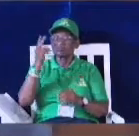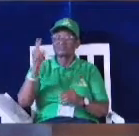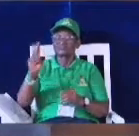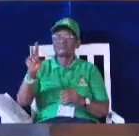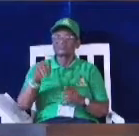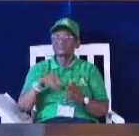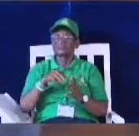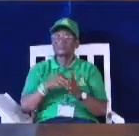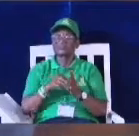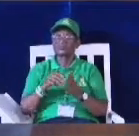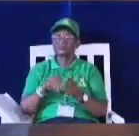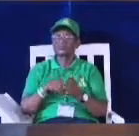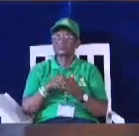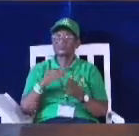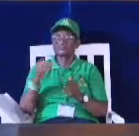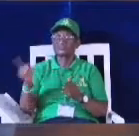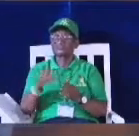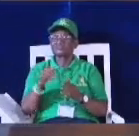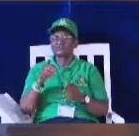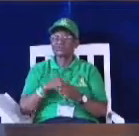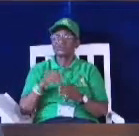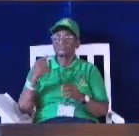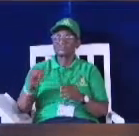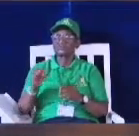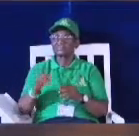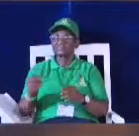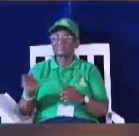Those of you on the way, hurry up now,